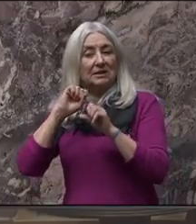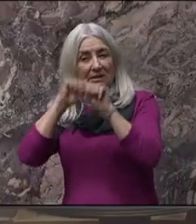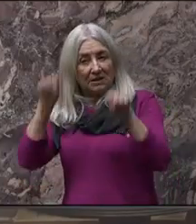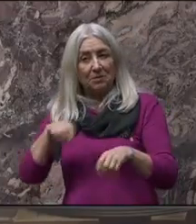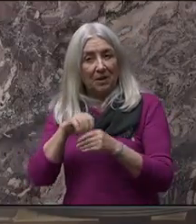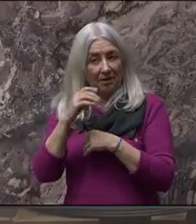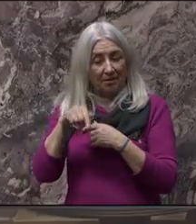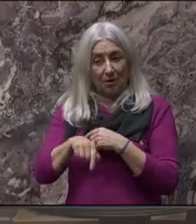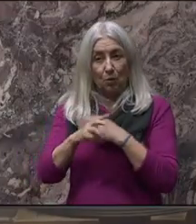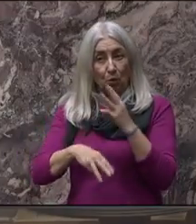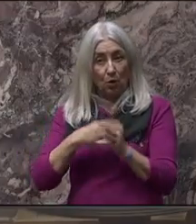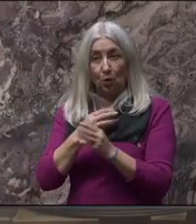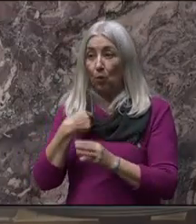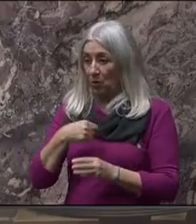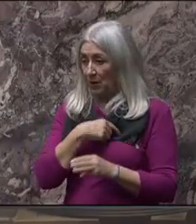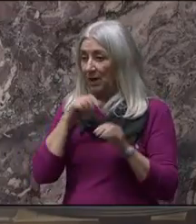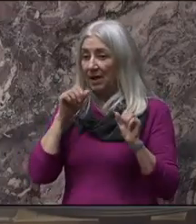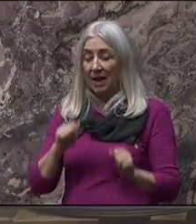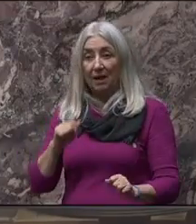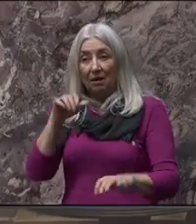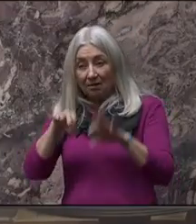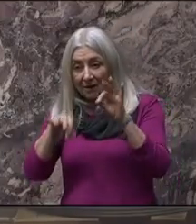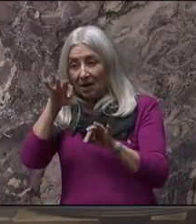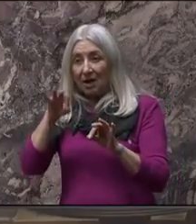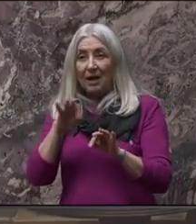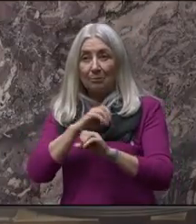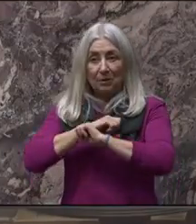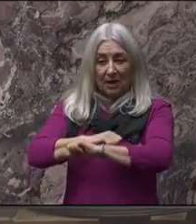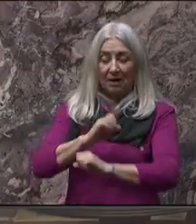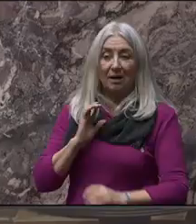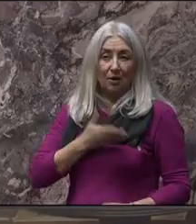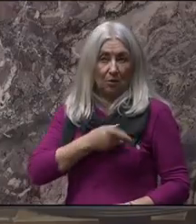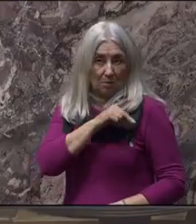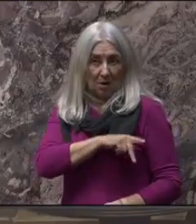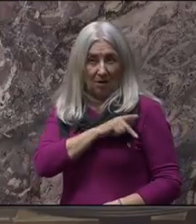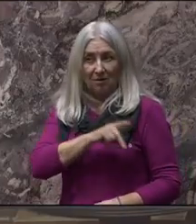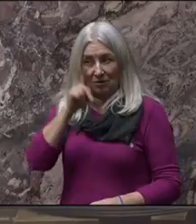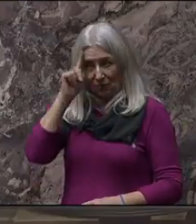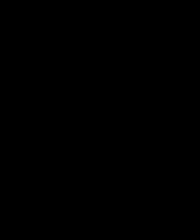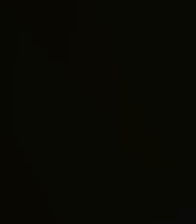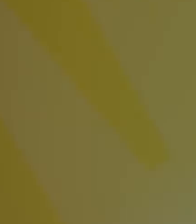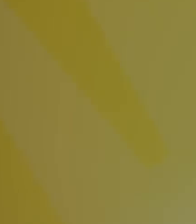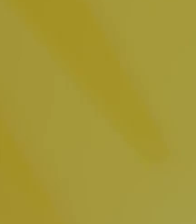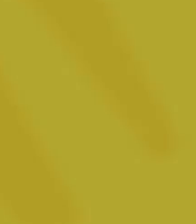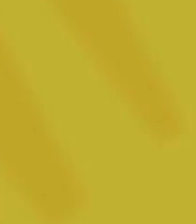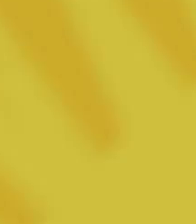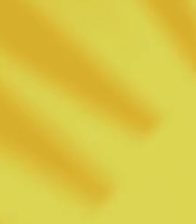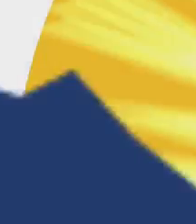ourselves in our parks, so will future generations and people from around the world.